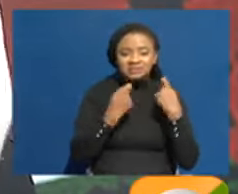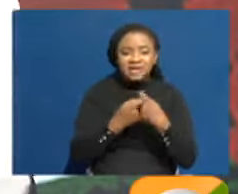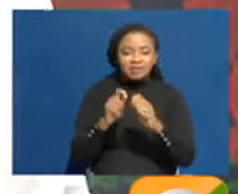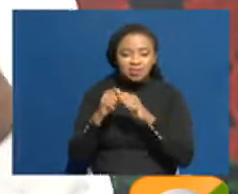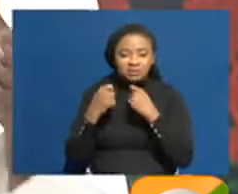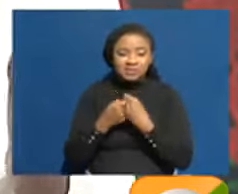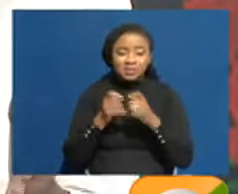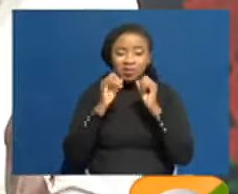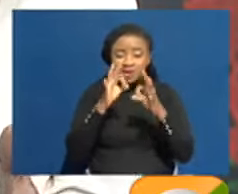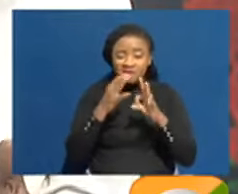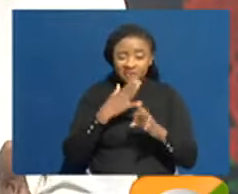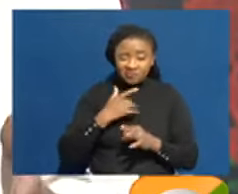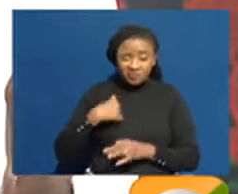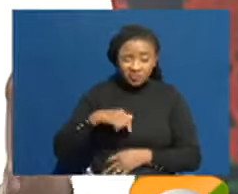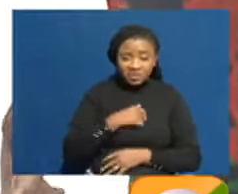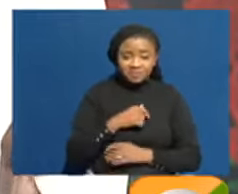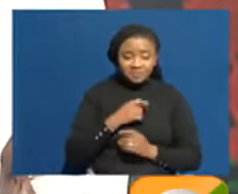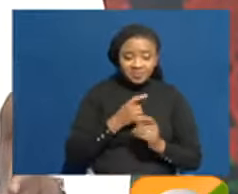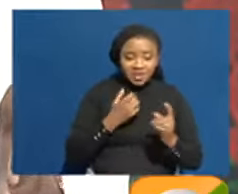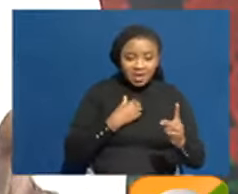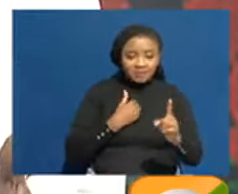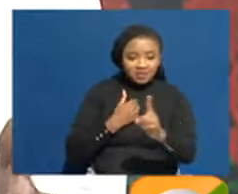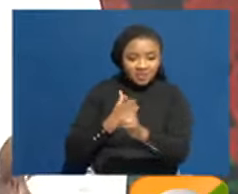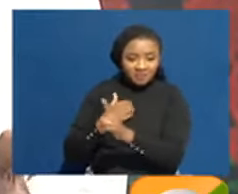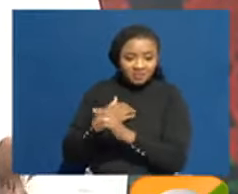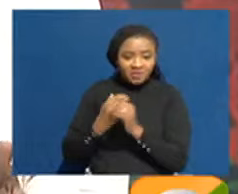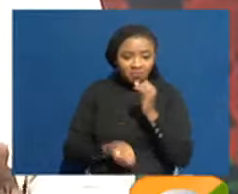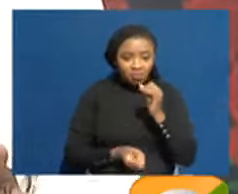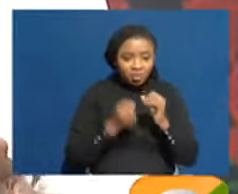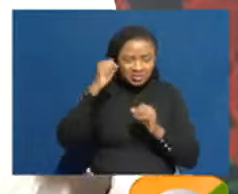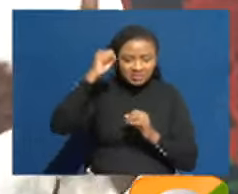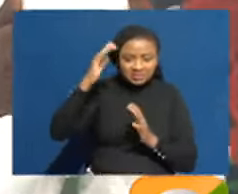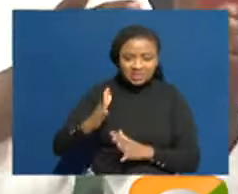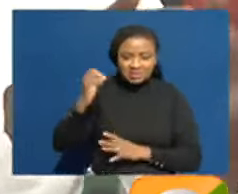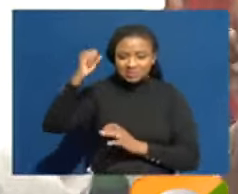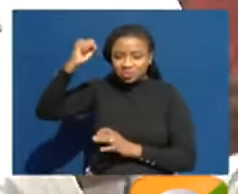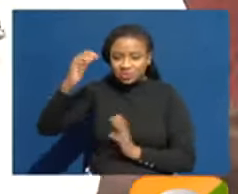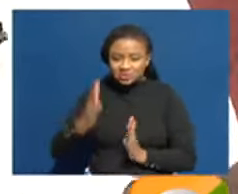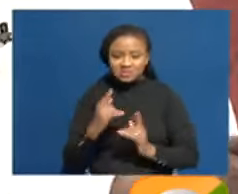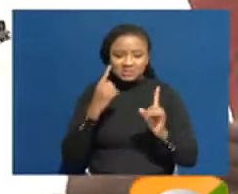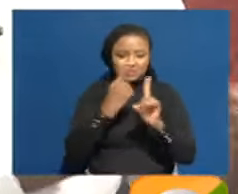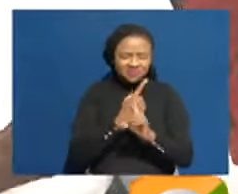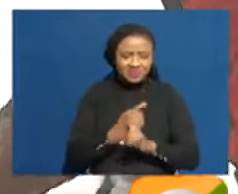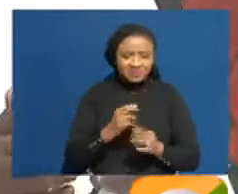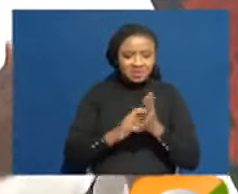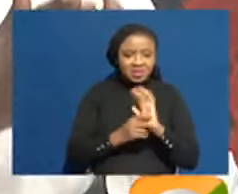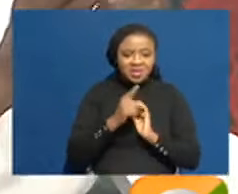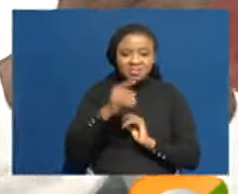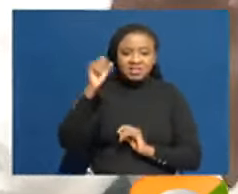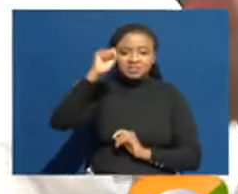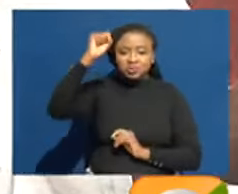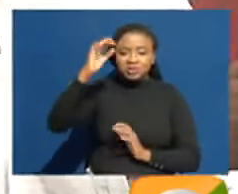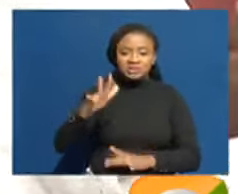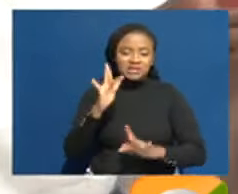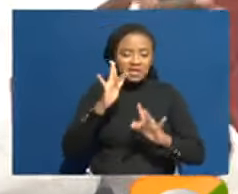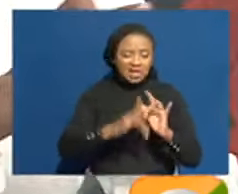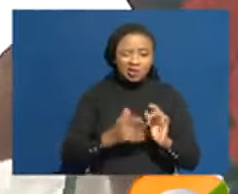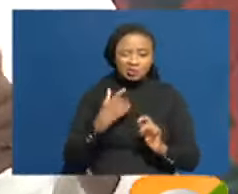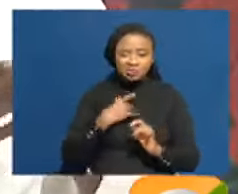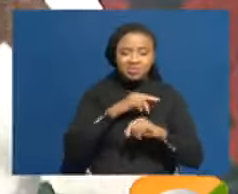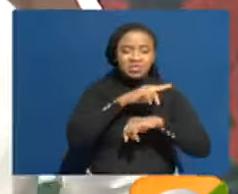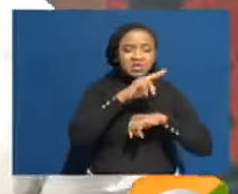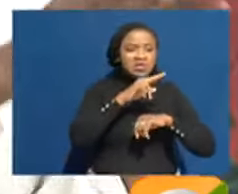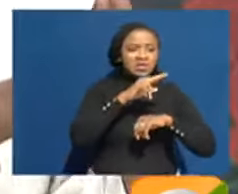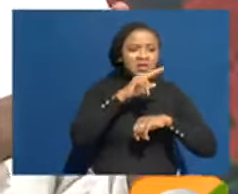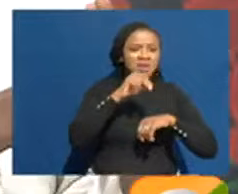politics producing politicians, then those politicians cannot be nationalists and statesmen and